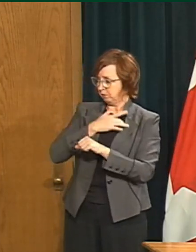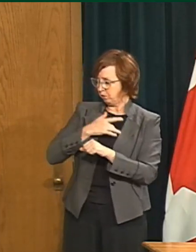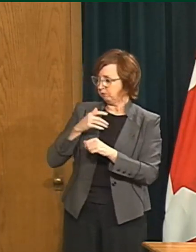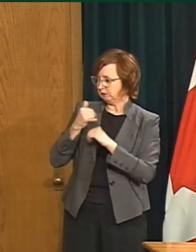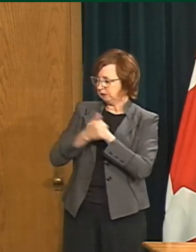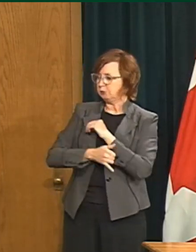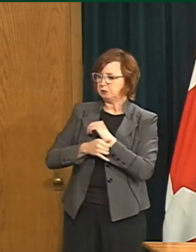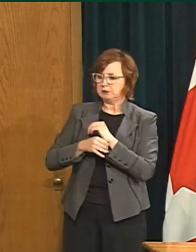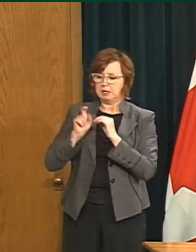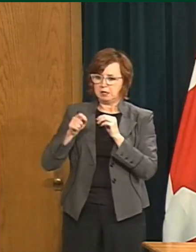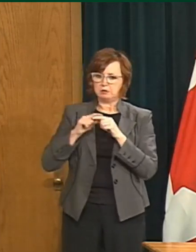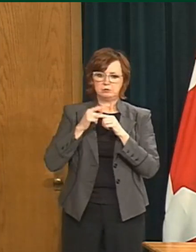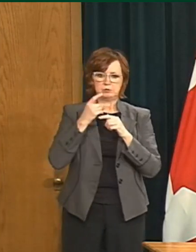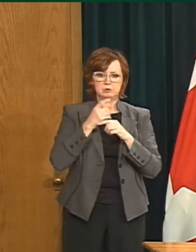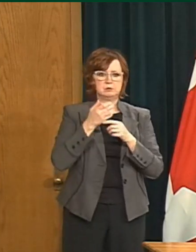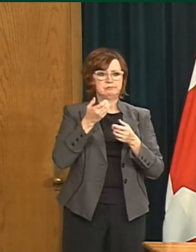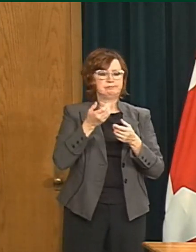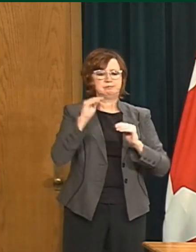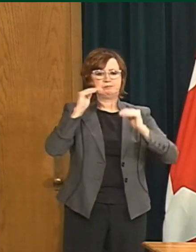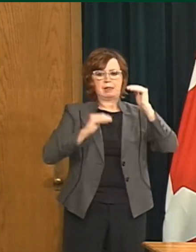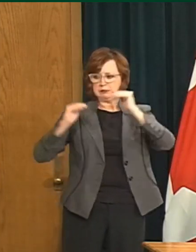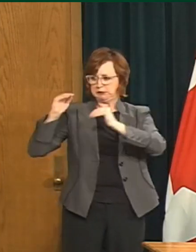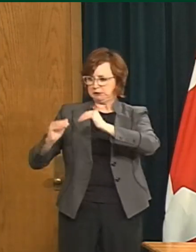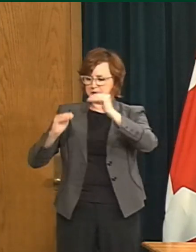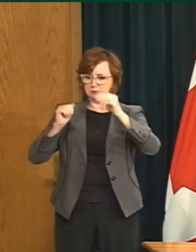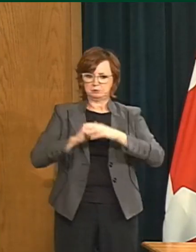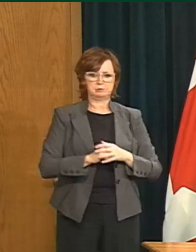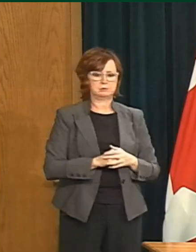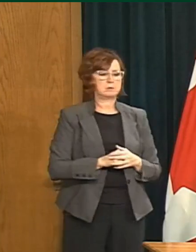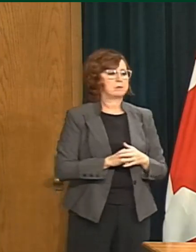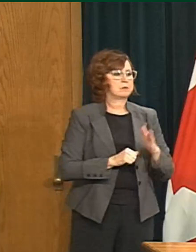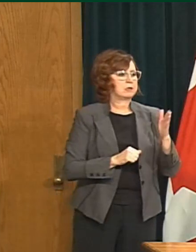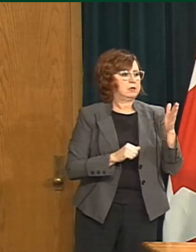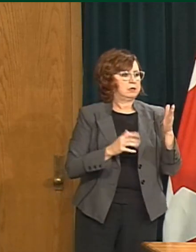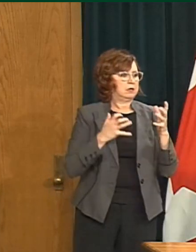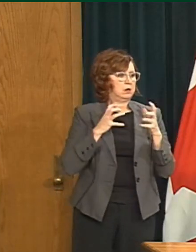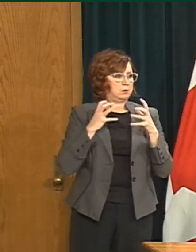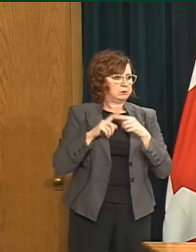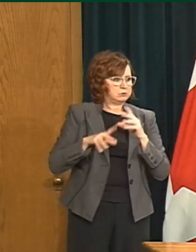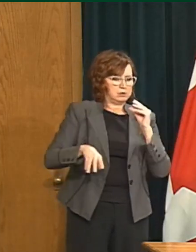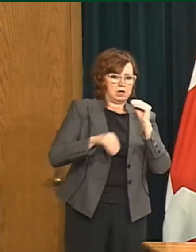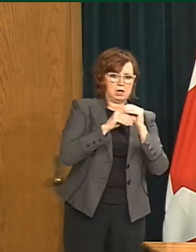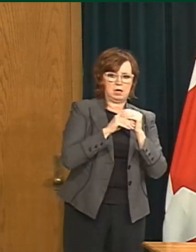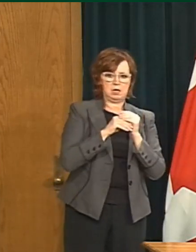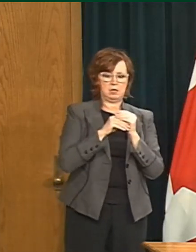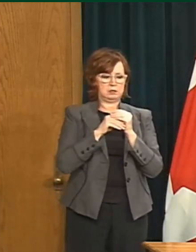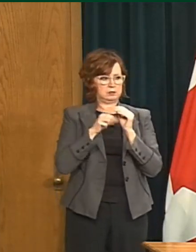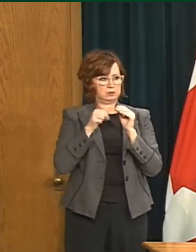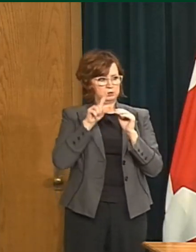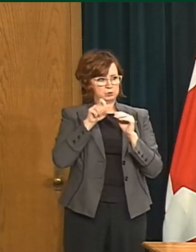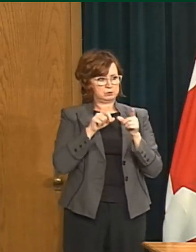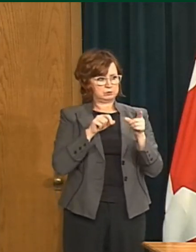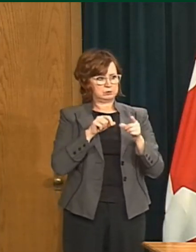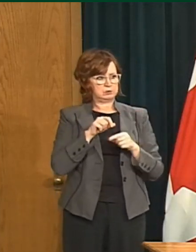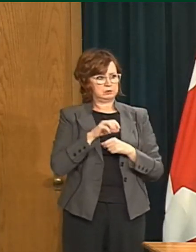next question from the floor. Arthur? So just to kind of riff off of Murray's question, but to kind of throw it over